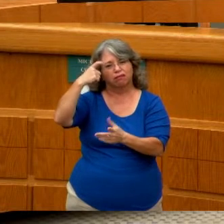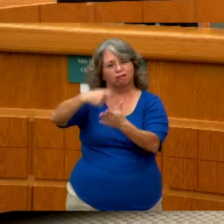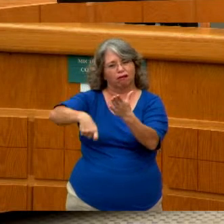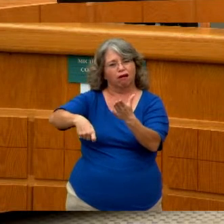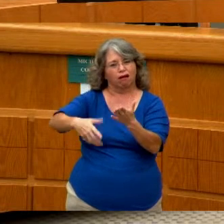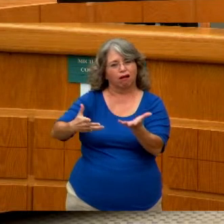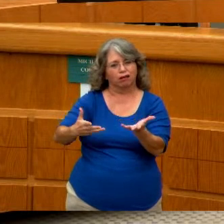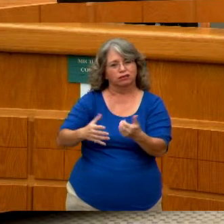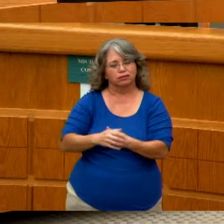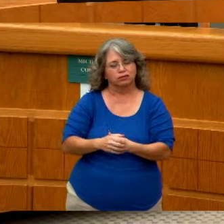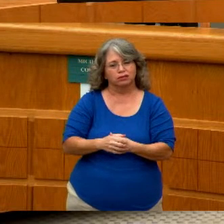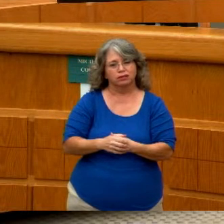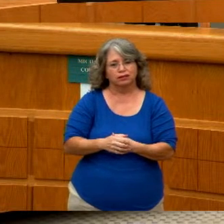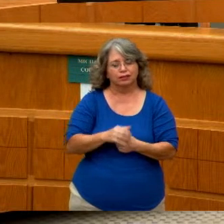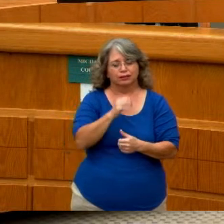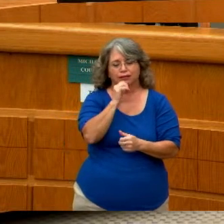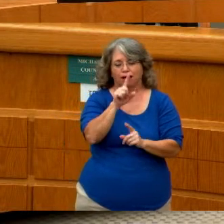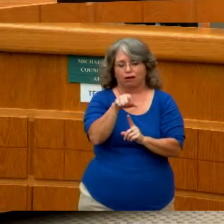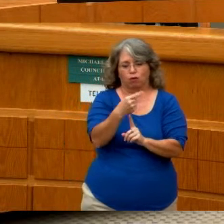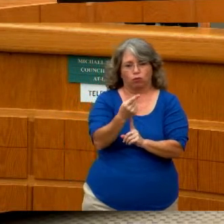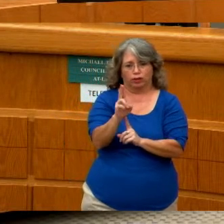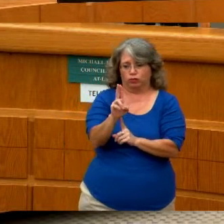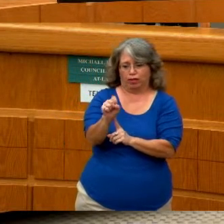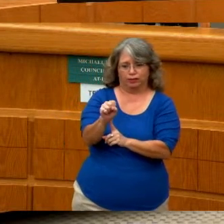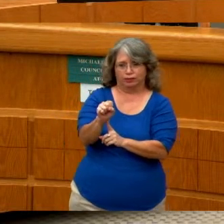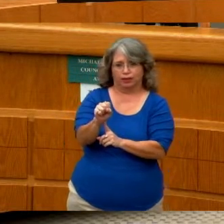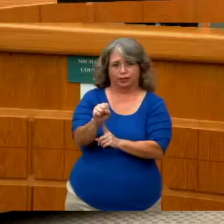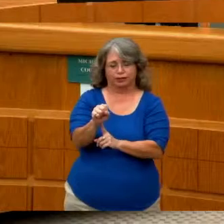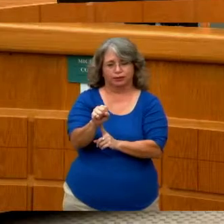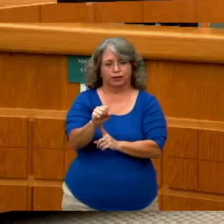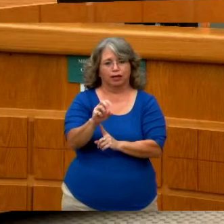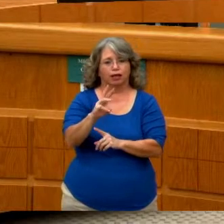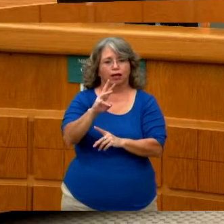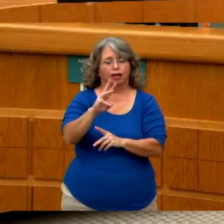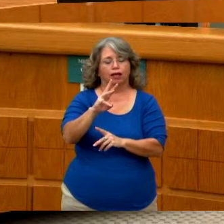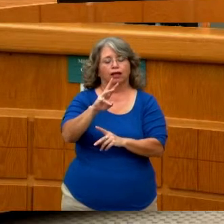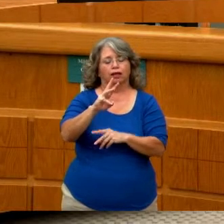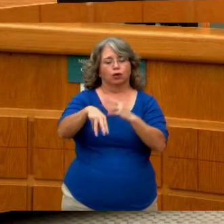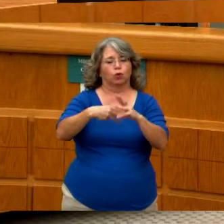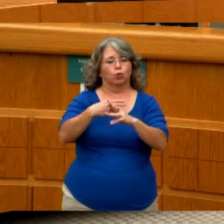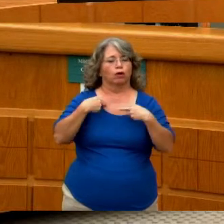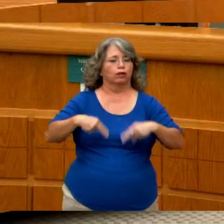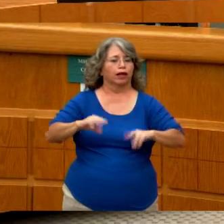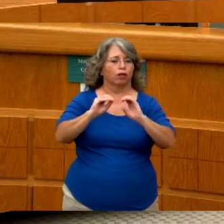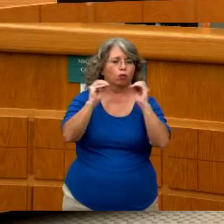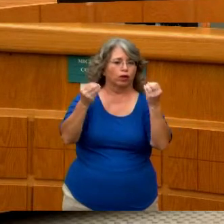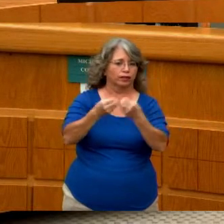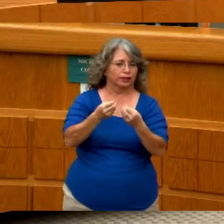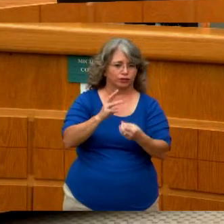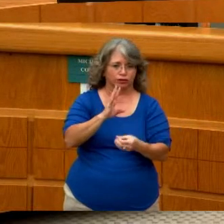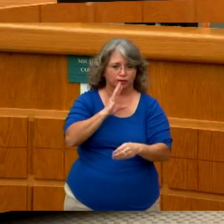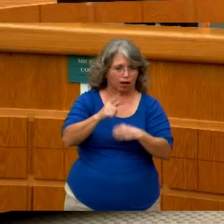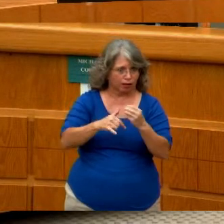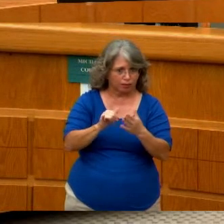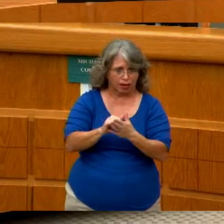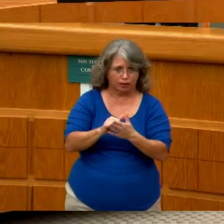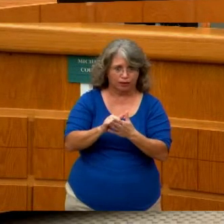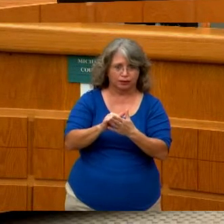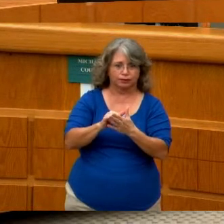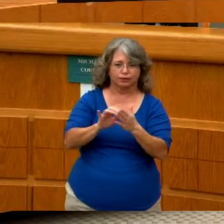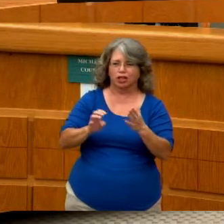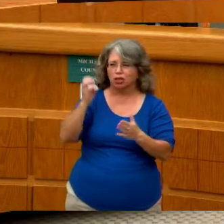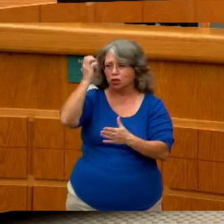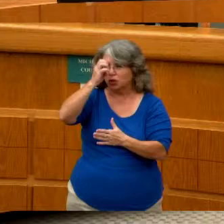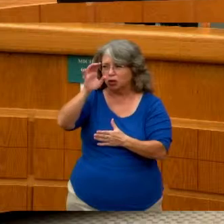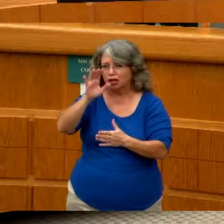an exhaustion, a mental exhaustion, regardless of where we are. And this is not just for the United States. WHO is